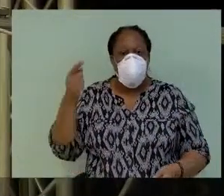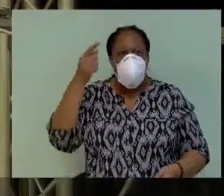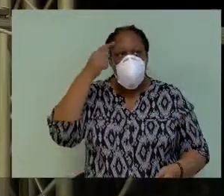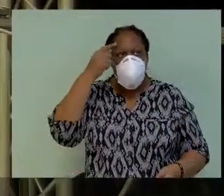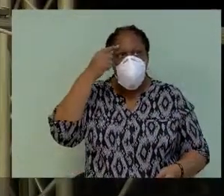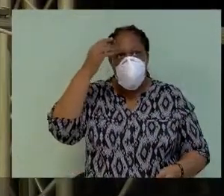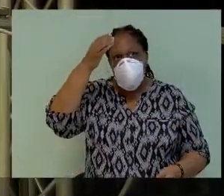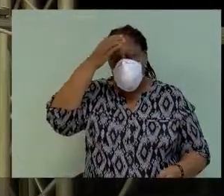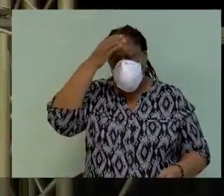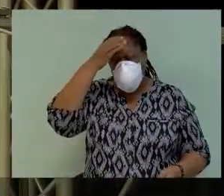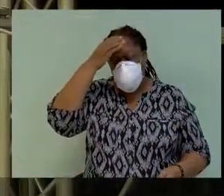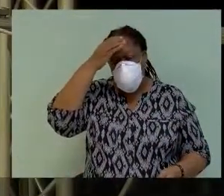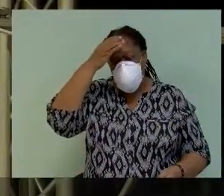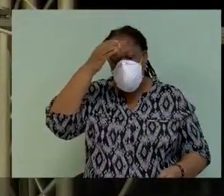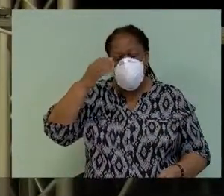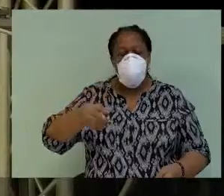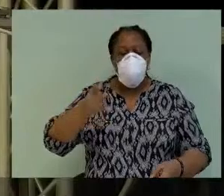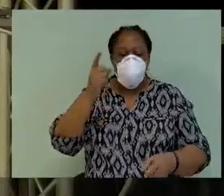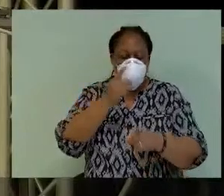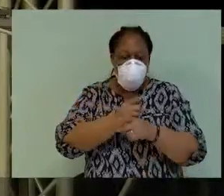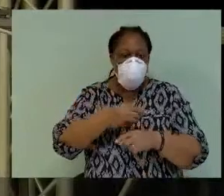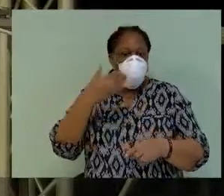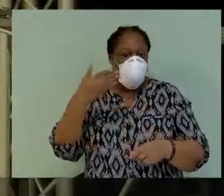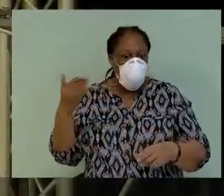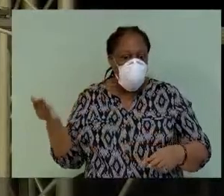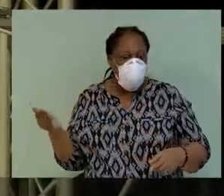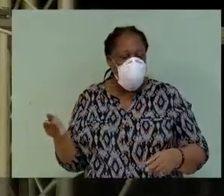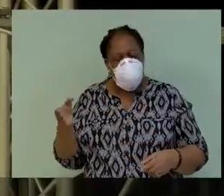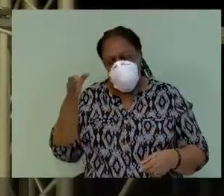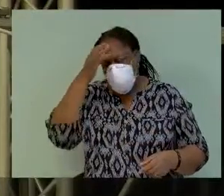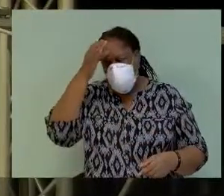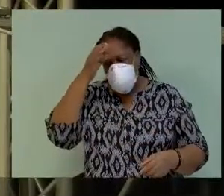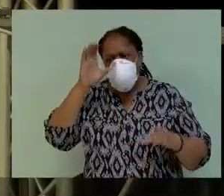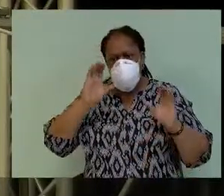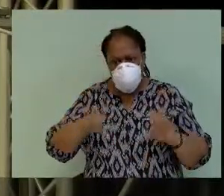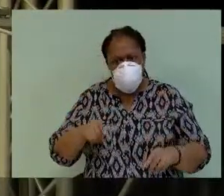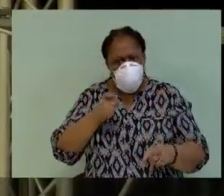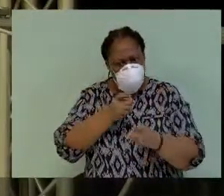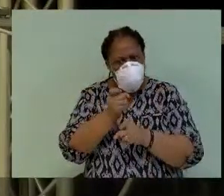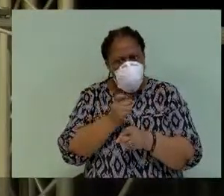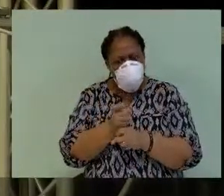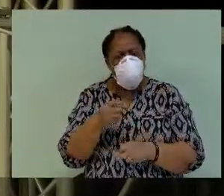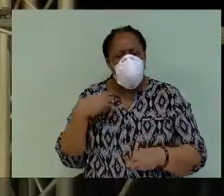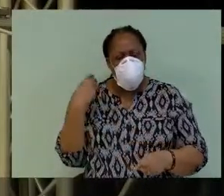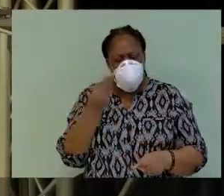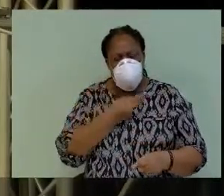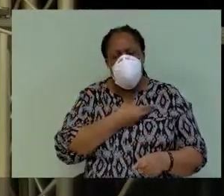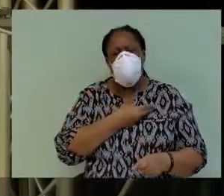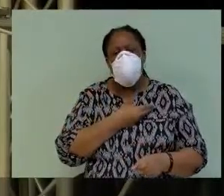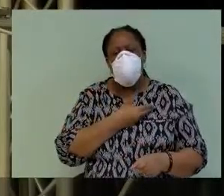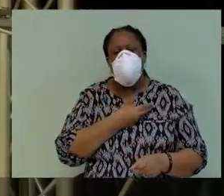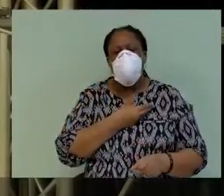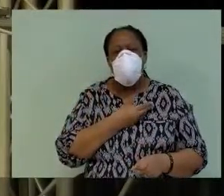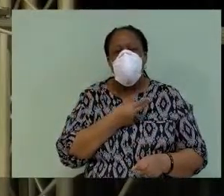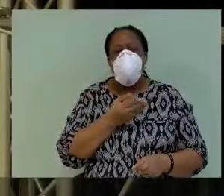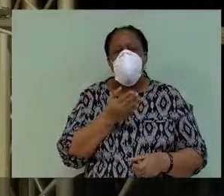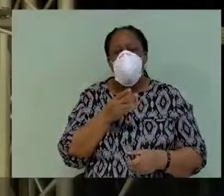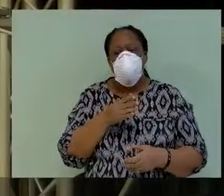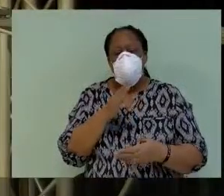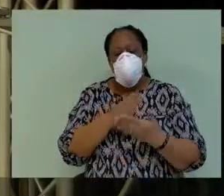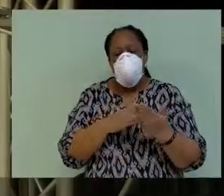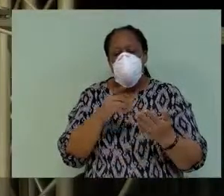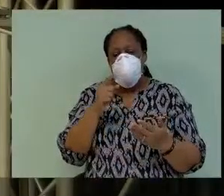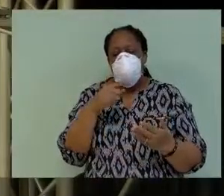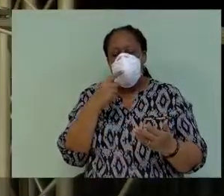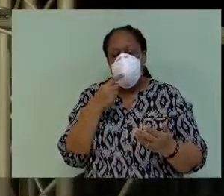positive things. The mind has a way of fooling us. And I once said to someone just